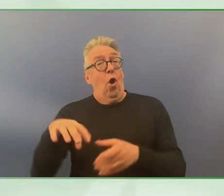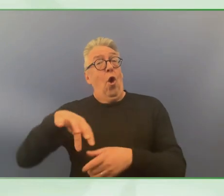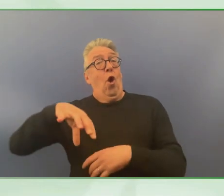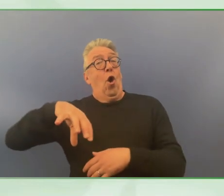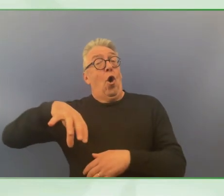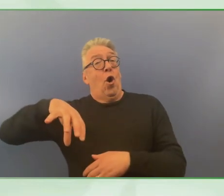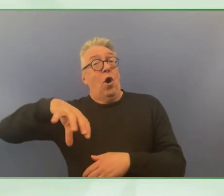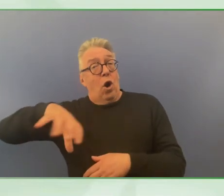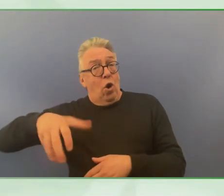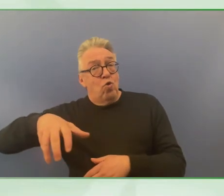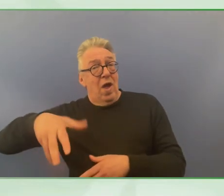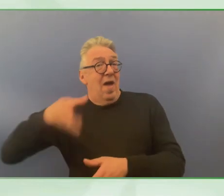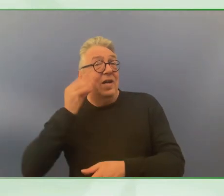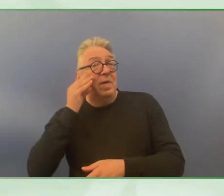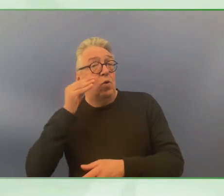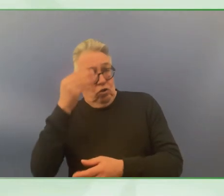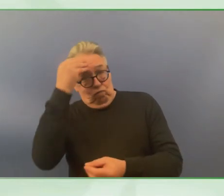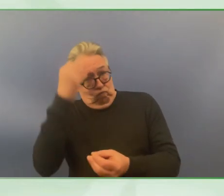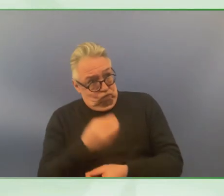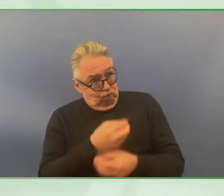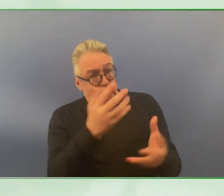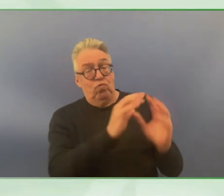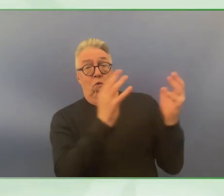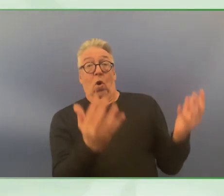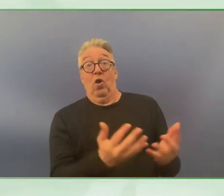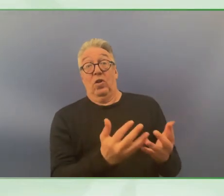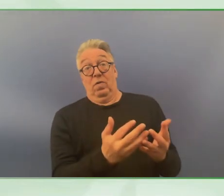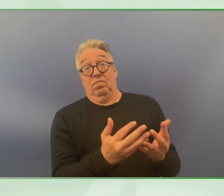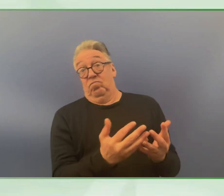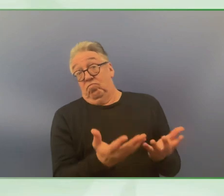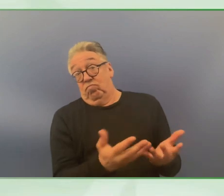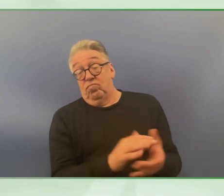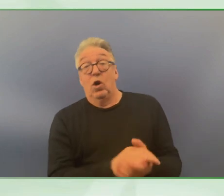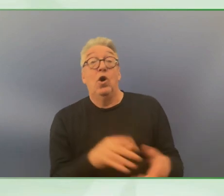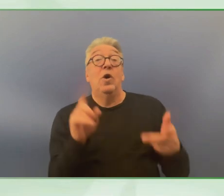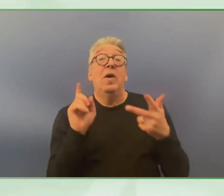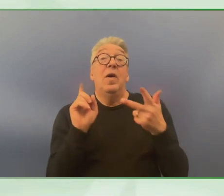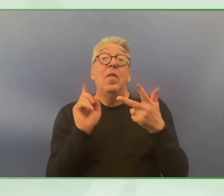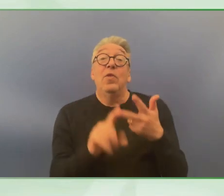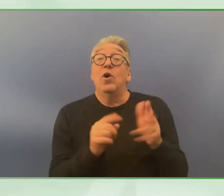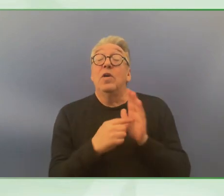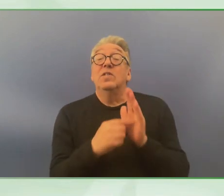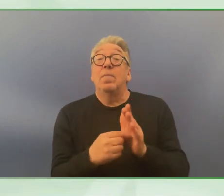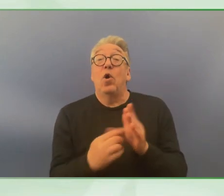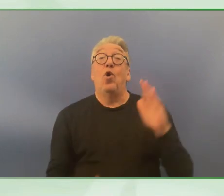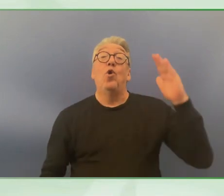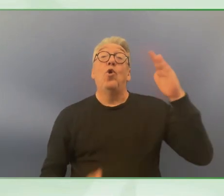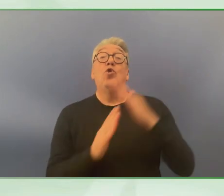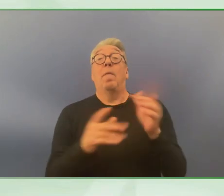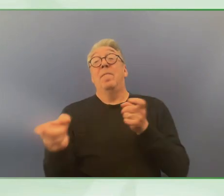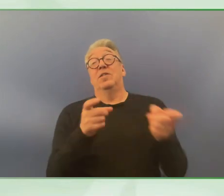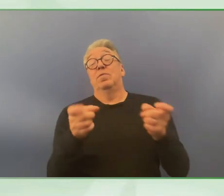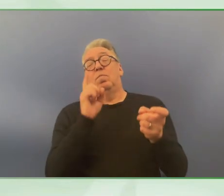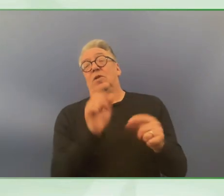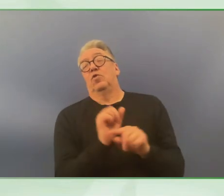think it's a very smart way to do it. A third example is train your top management. It's for us a non-brainer, but because if